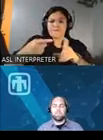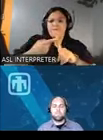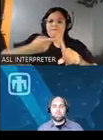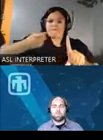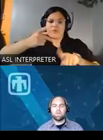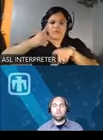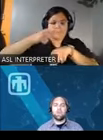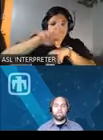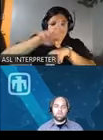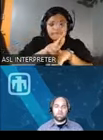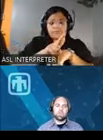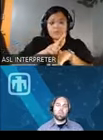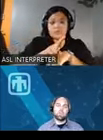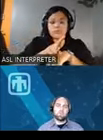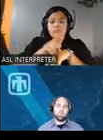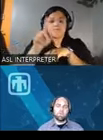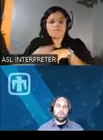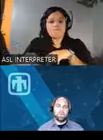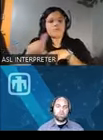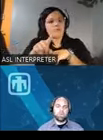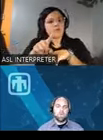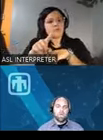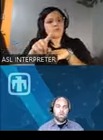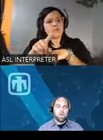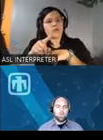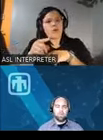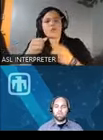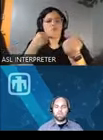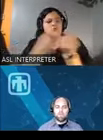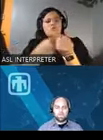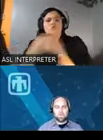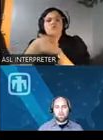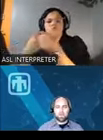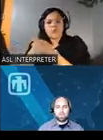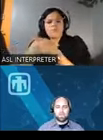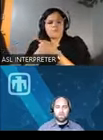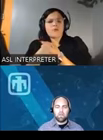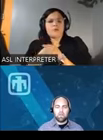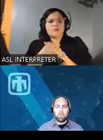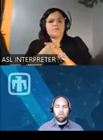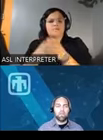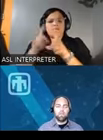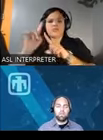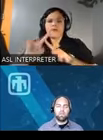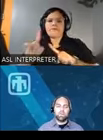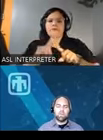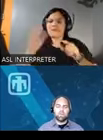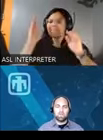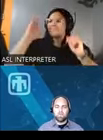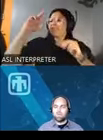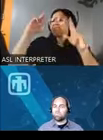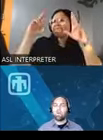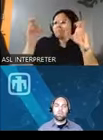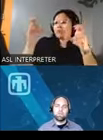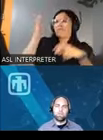facilitation of these meetings and stakeholder engagement support in general. Some of the discussion topics for the advisory group